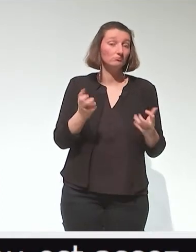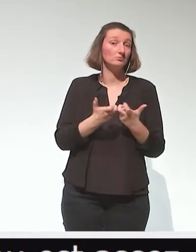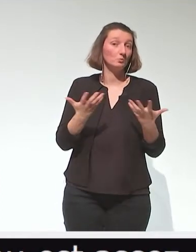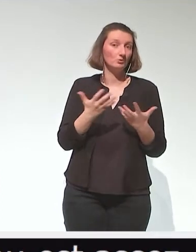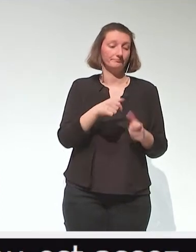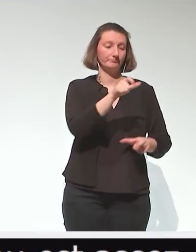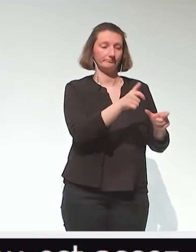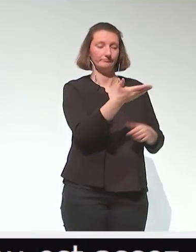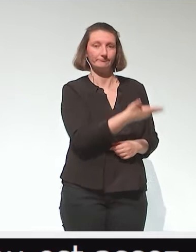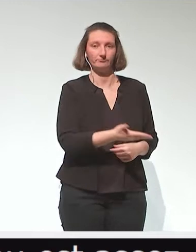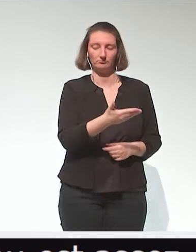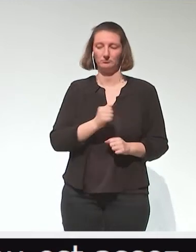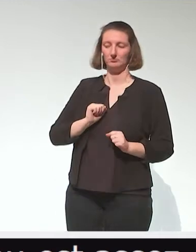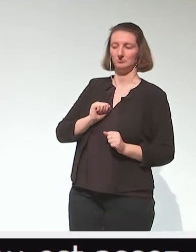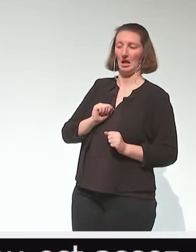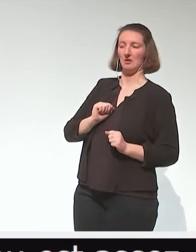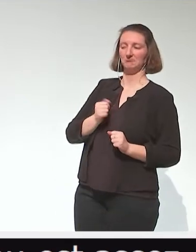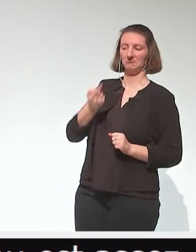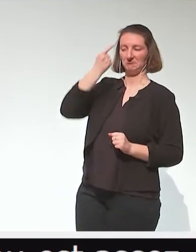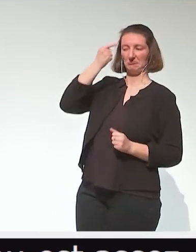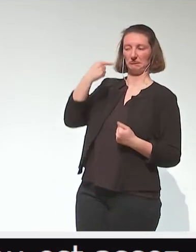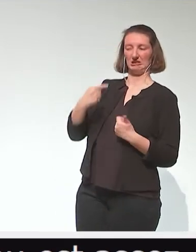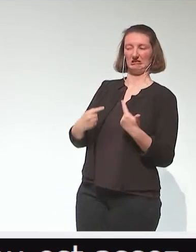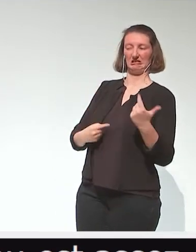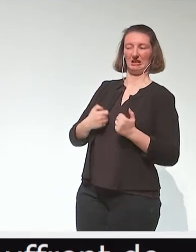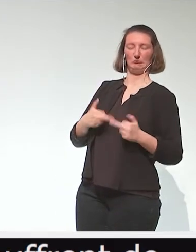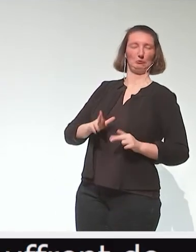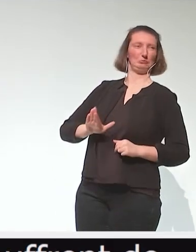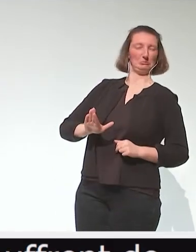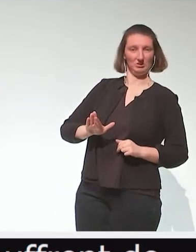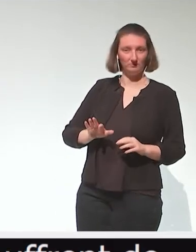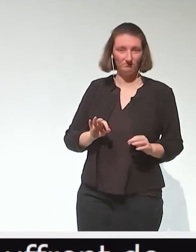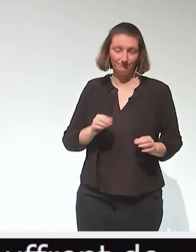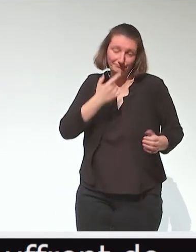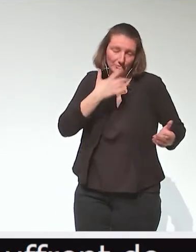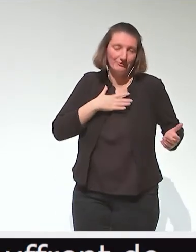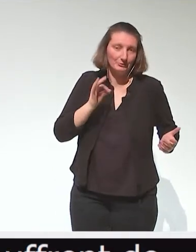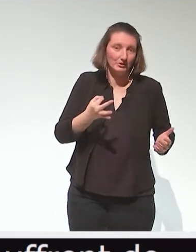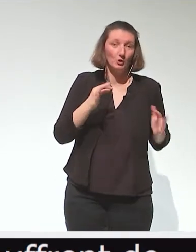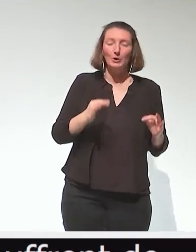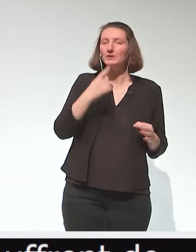what I found really inspiring today during the discussion was